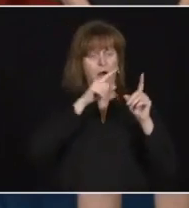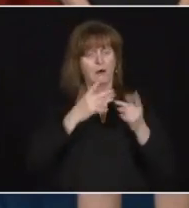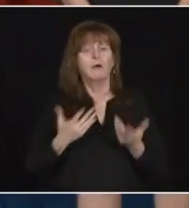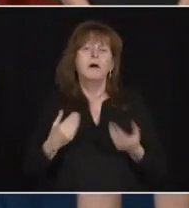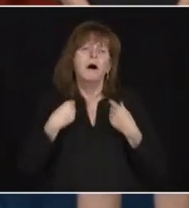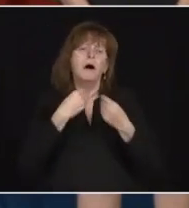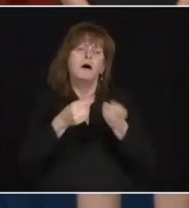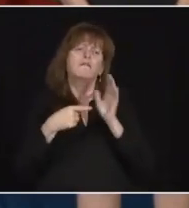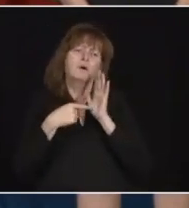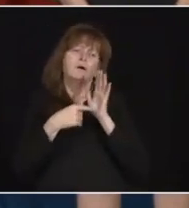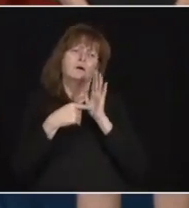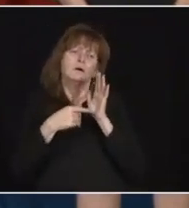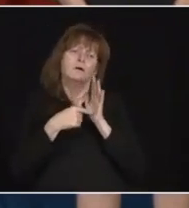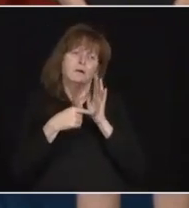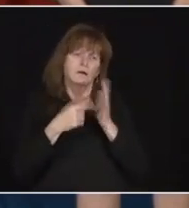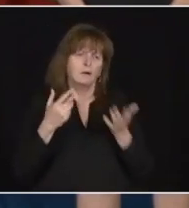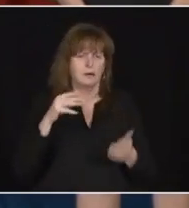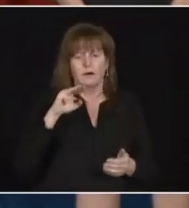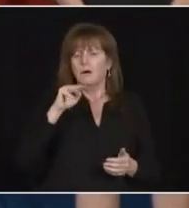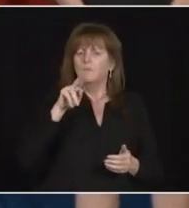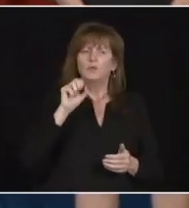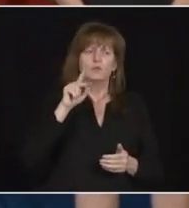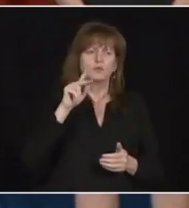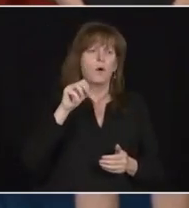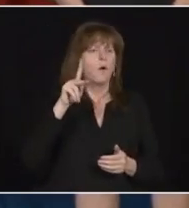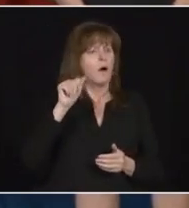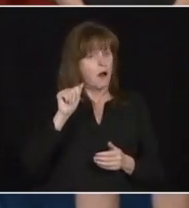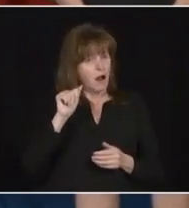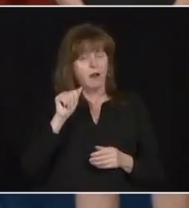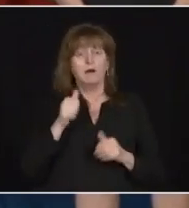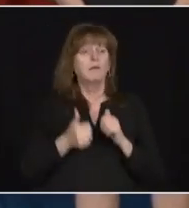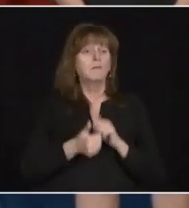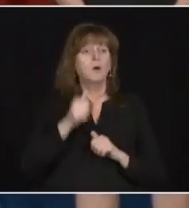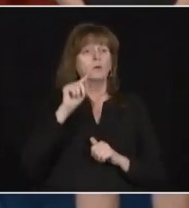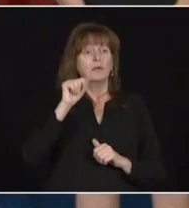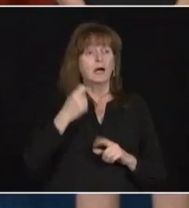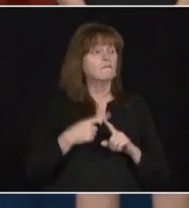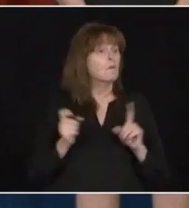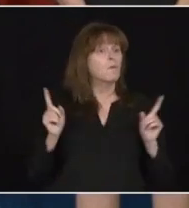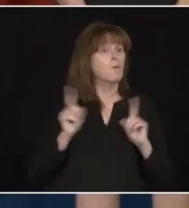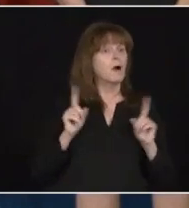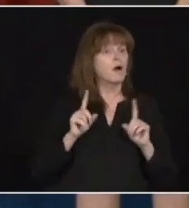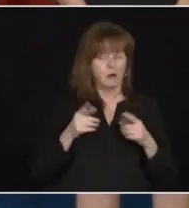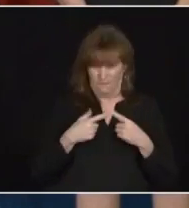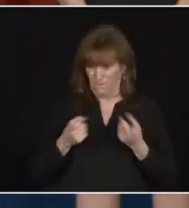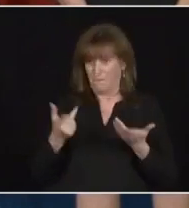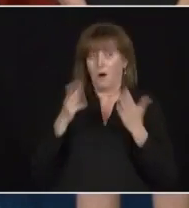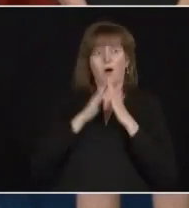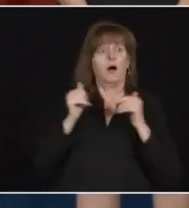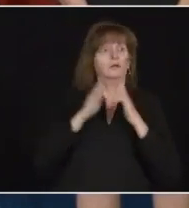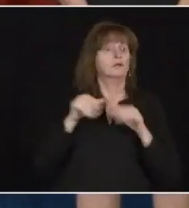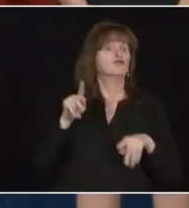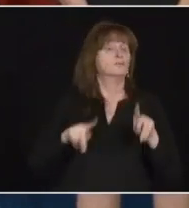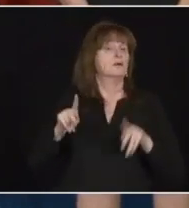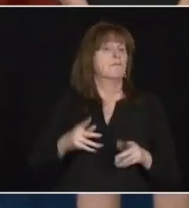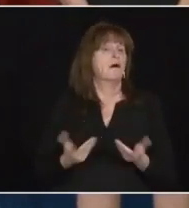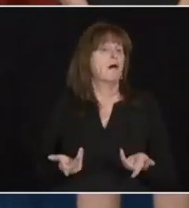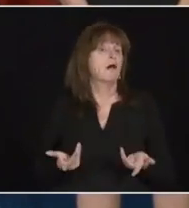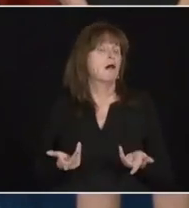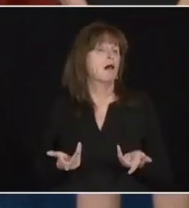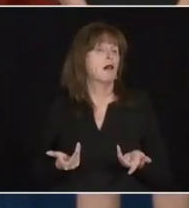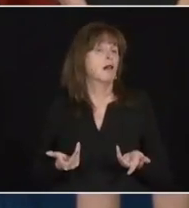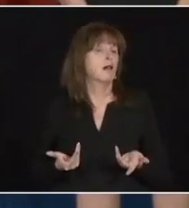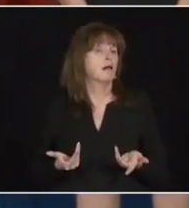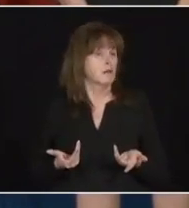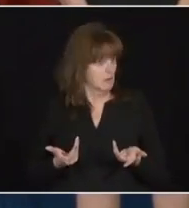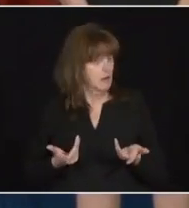In Muskoka, the vast majority of taxes are paid through cottagers, and you know, and the economy up there.